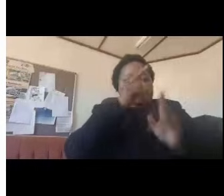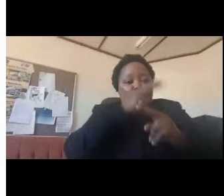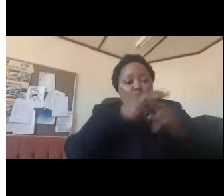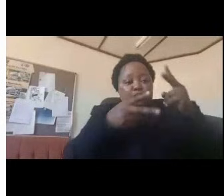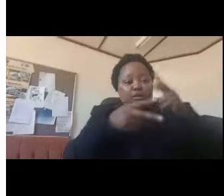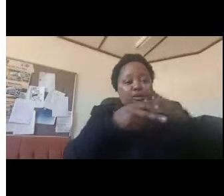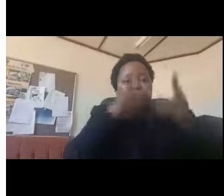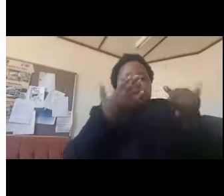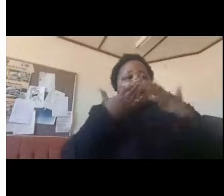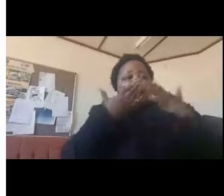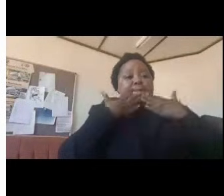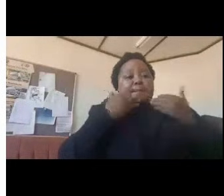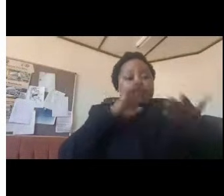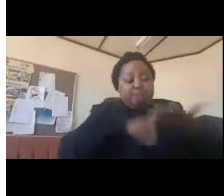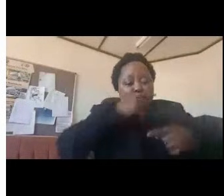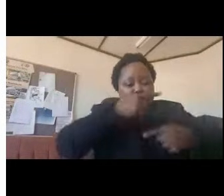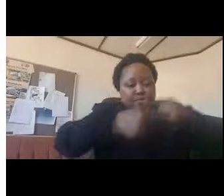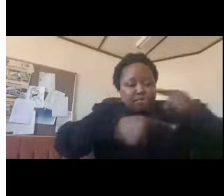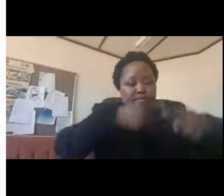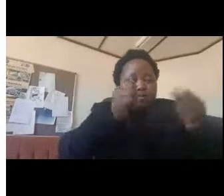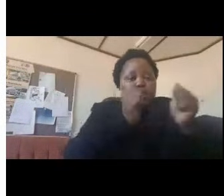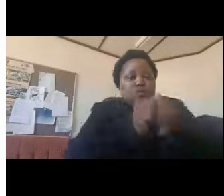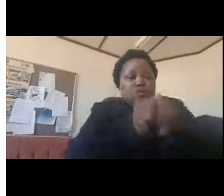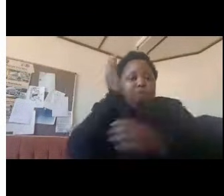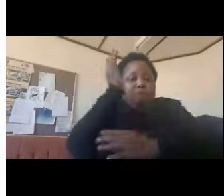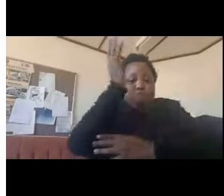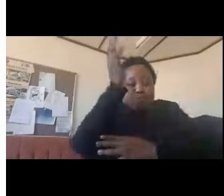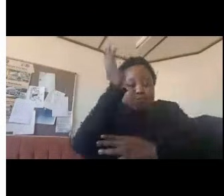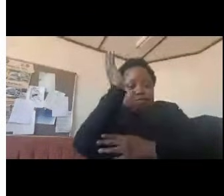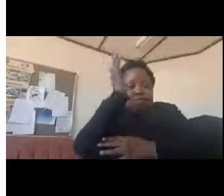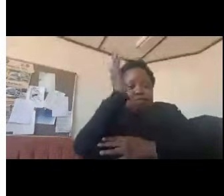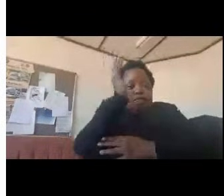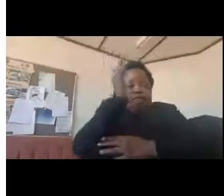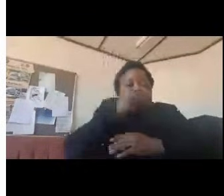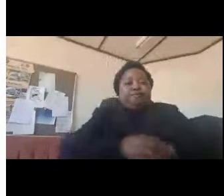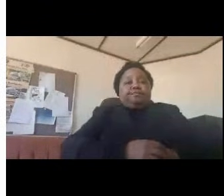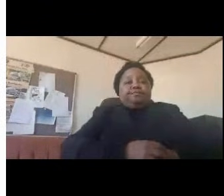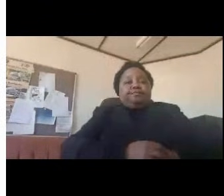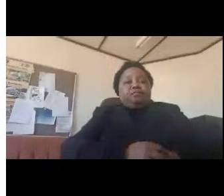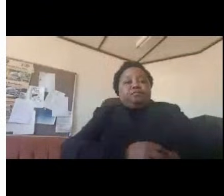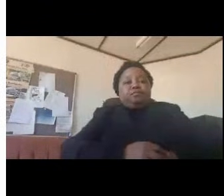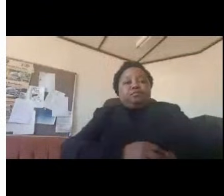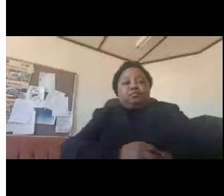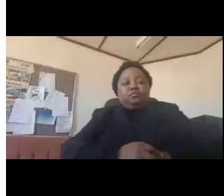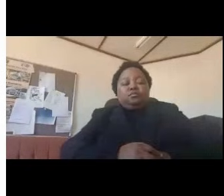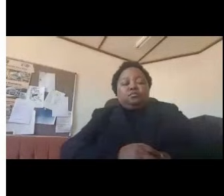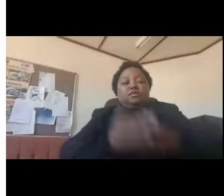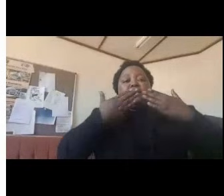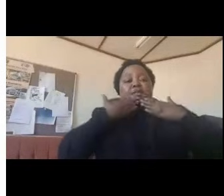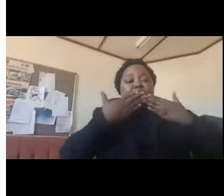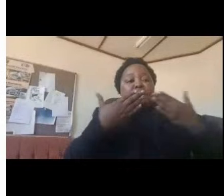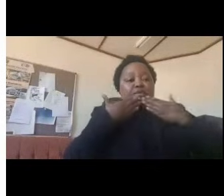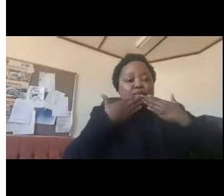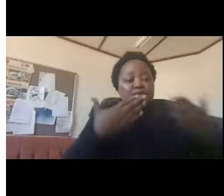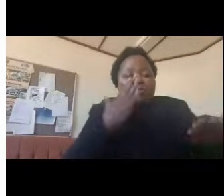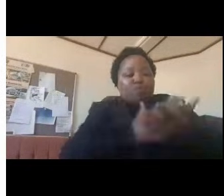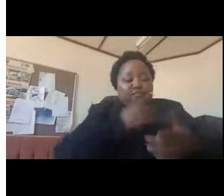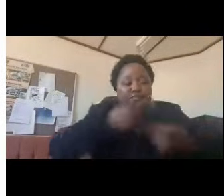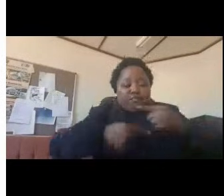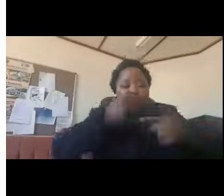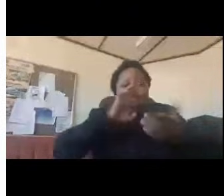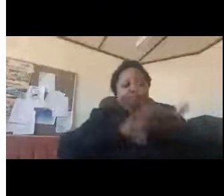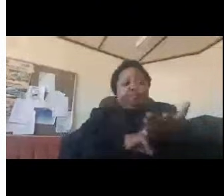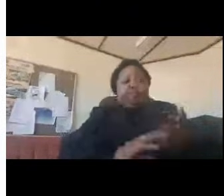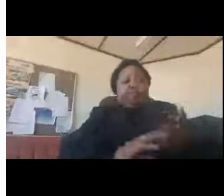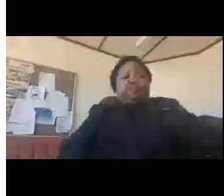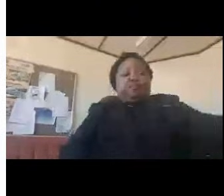yourself and give us your presentation. Thank you very much, and over to you. Thank you.